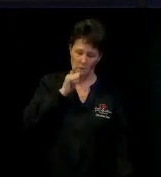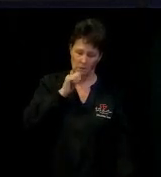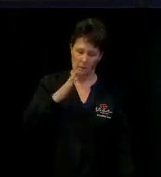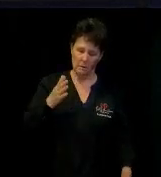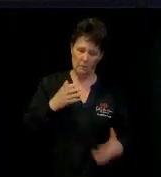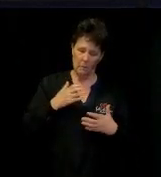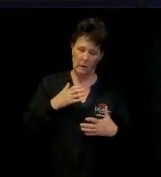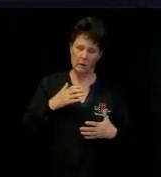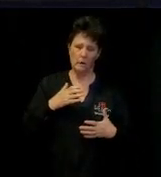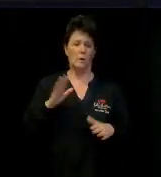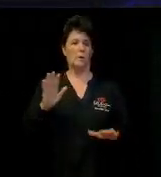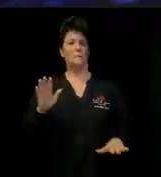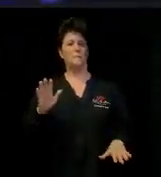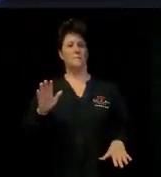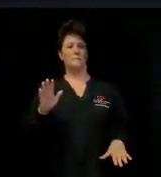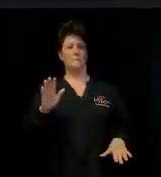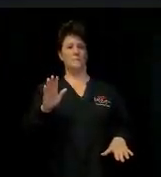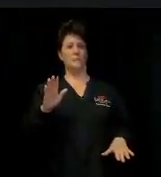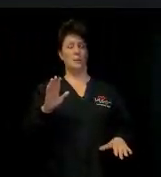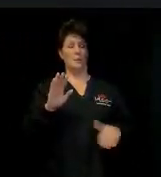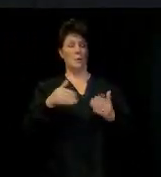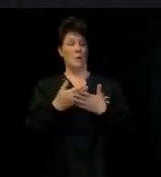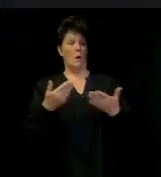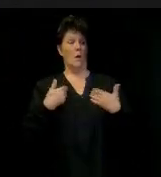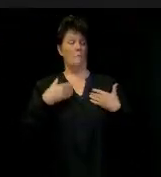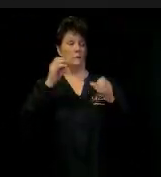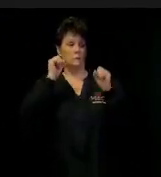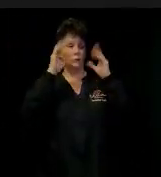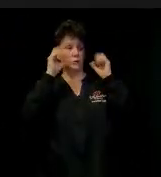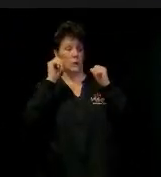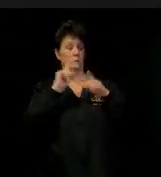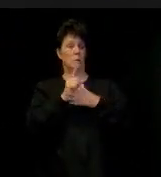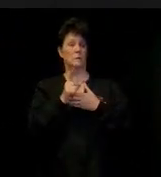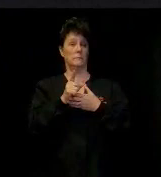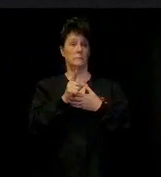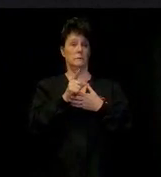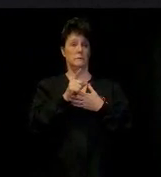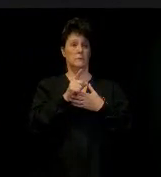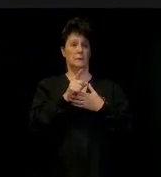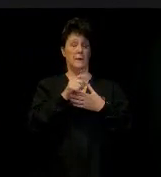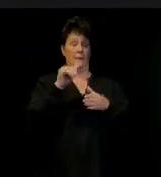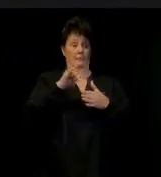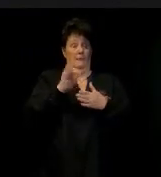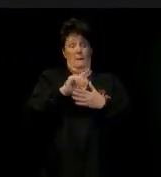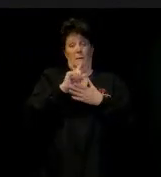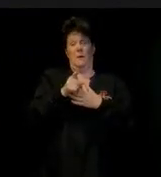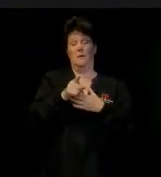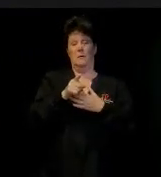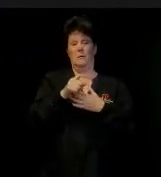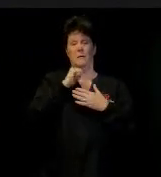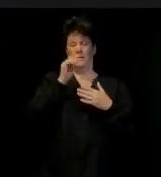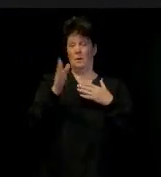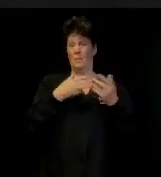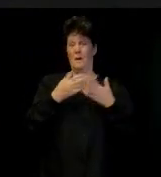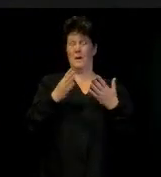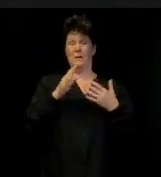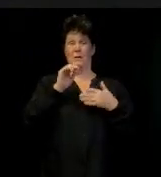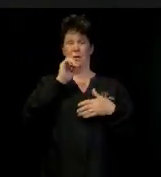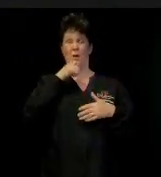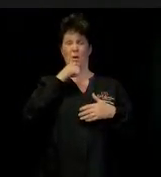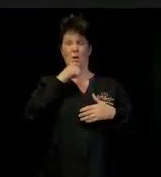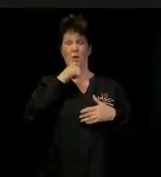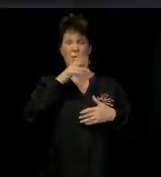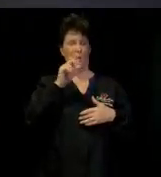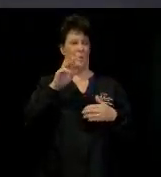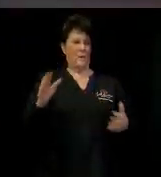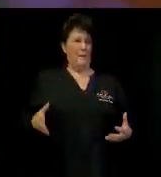the field. Right? We all have a shock moment. And in that shock moment, it doesn't matter how smart, how versed, how great of a person you are, you can't